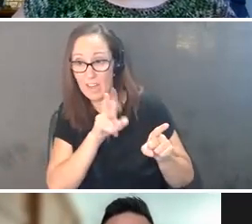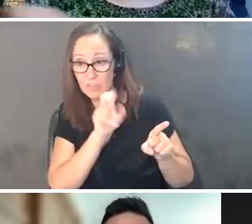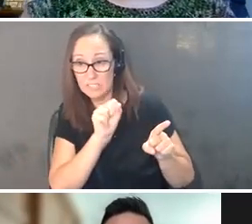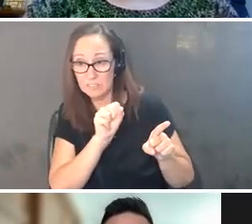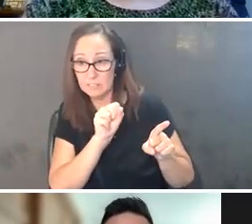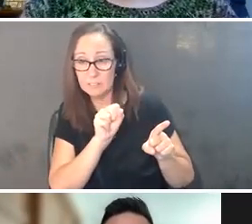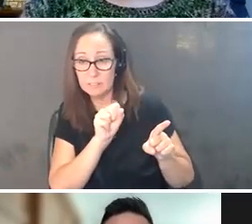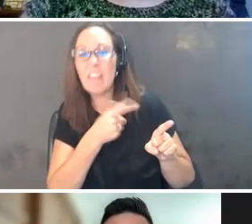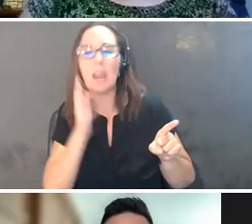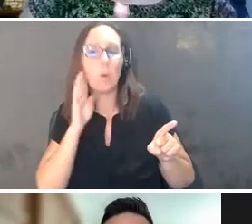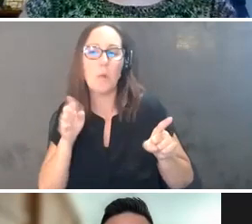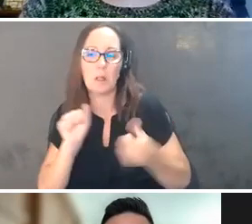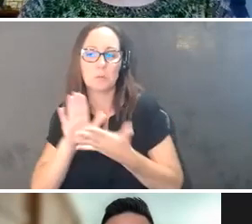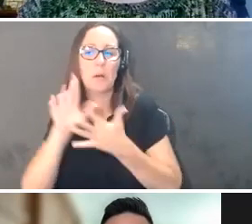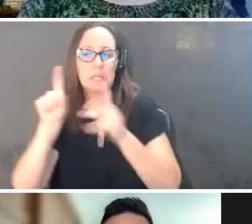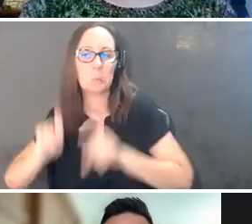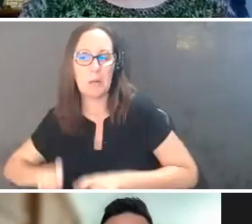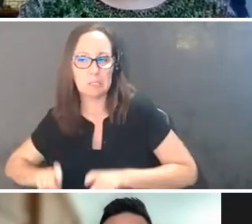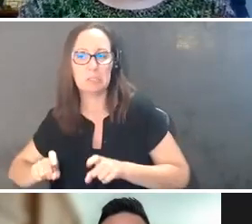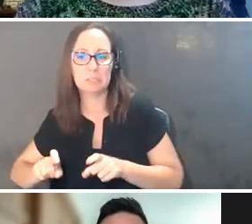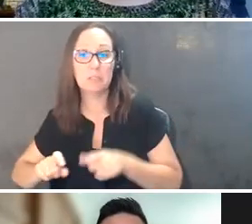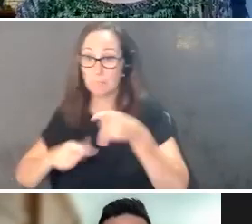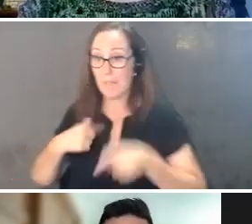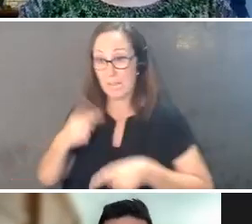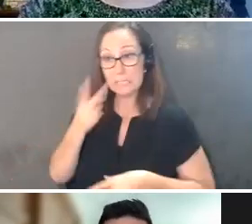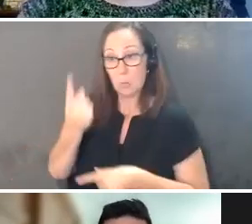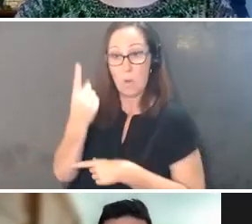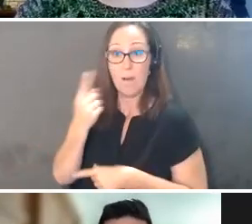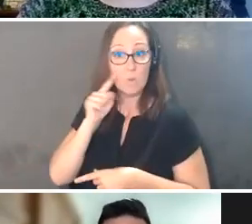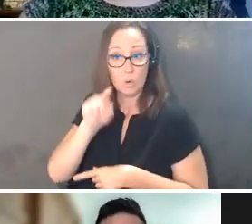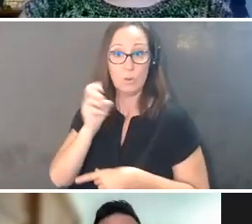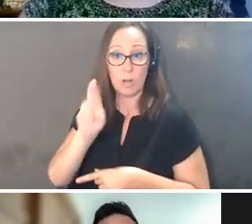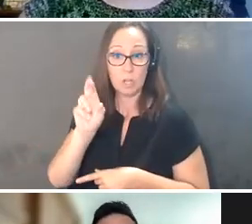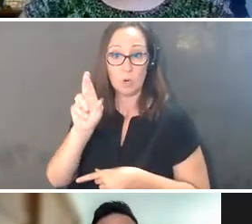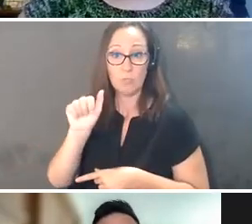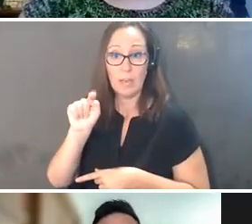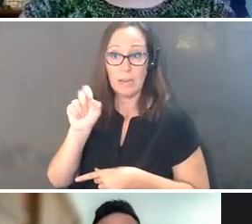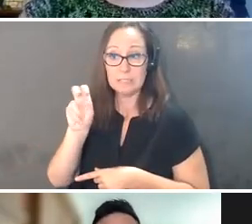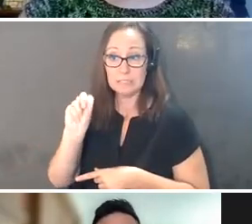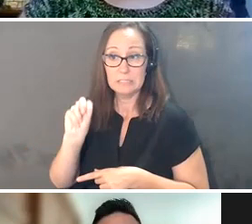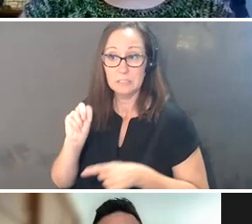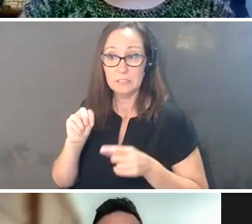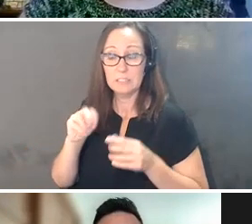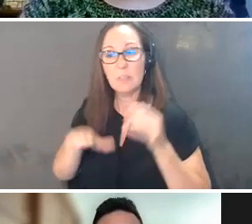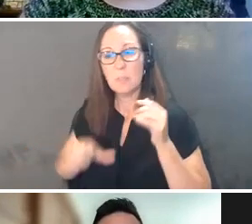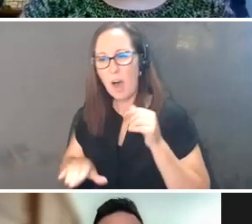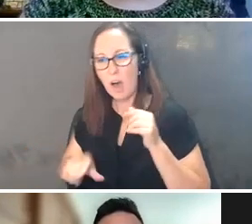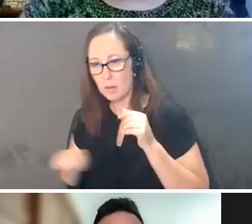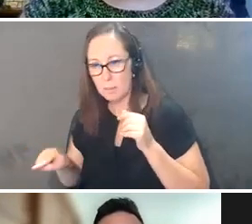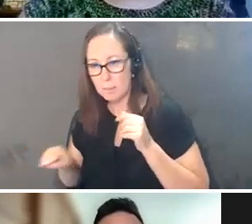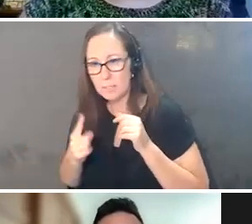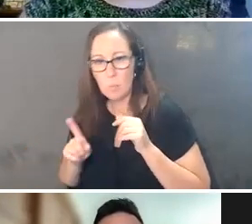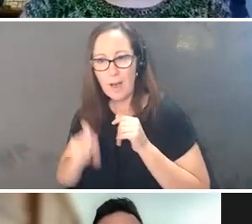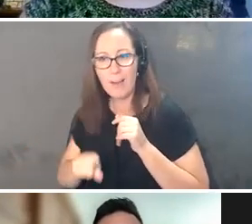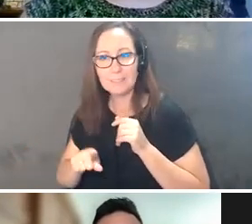questions. So I do see one here for you, Dr. Rusanasan, at the bottom. Well, someone is